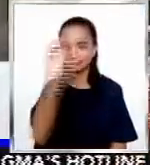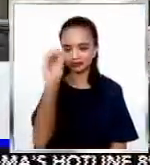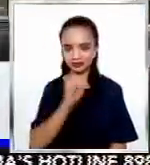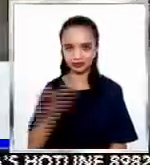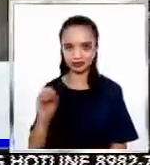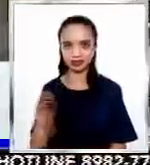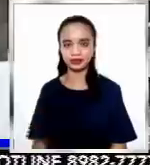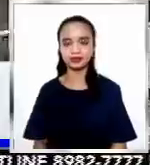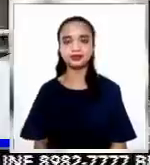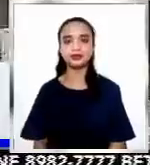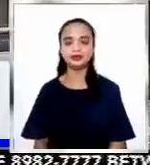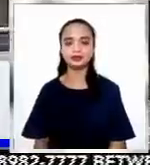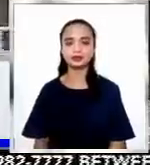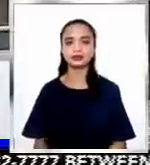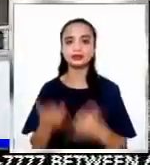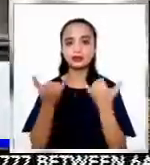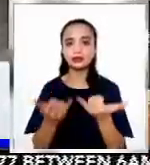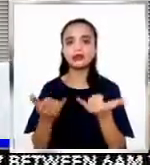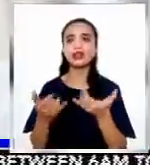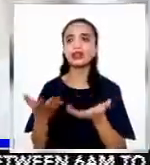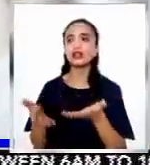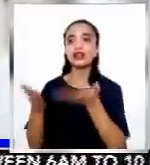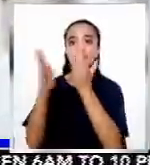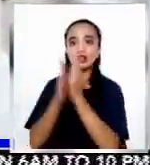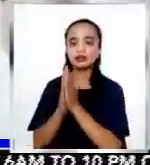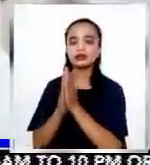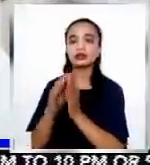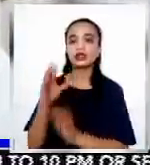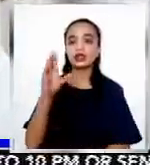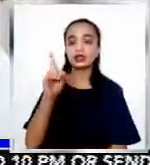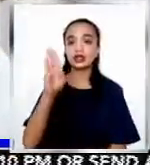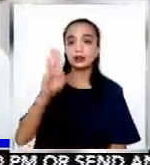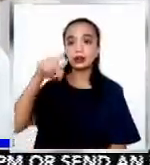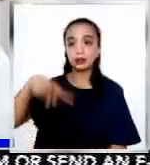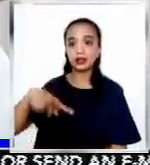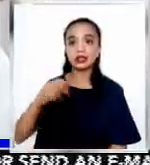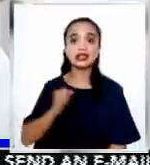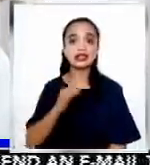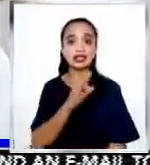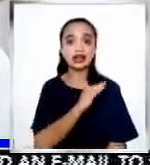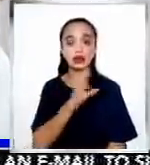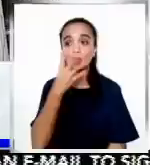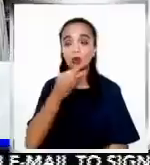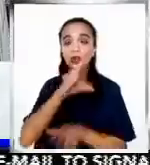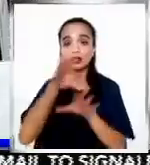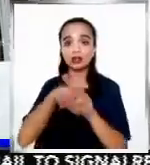Ipinapasampina ng komite ang ilan sa mga opisyal ng DBP na kabilang sa board na nag-approve noon ng